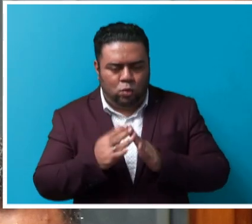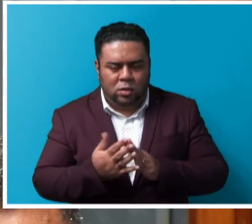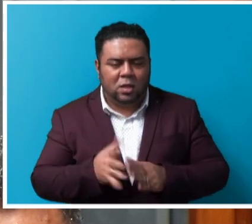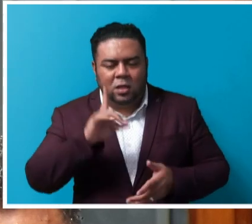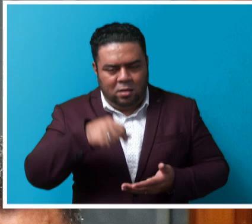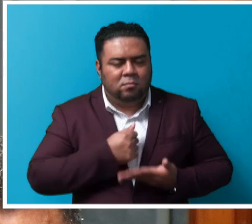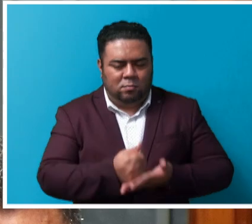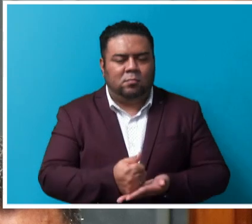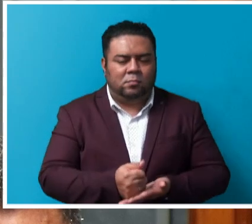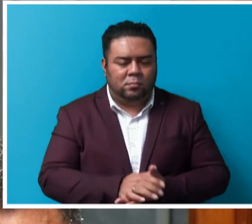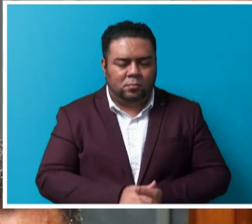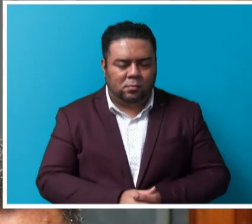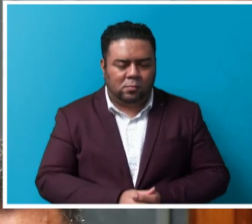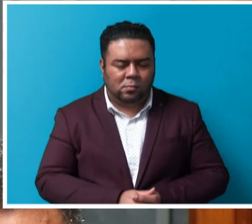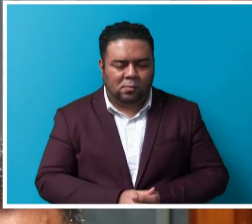assisted.